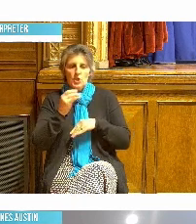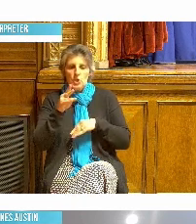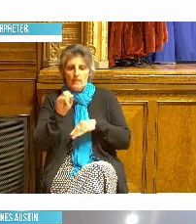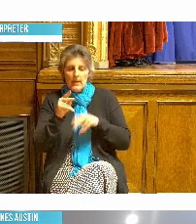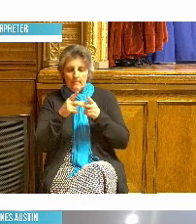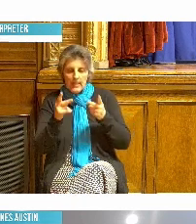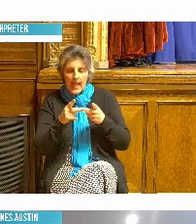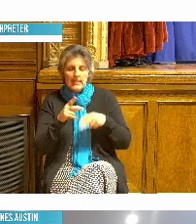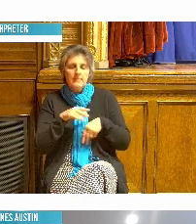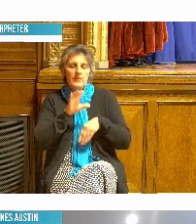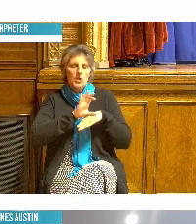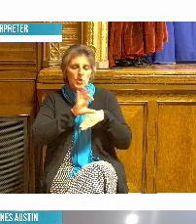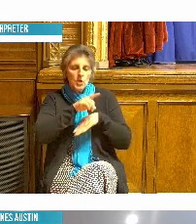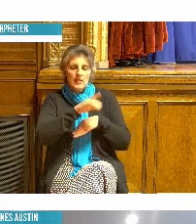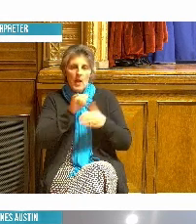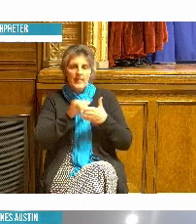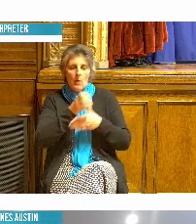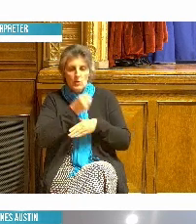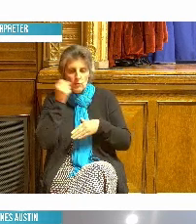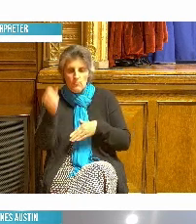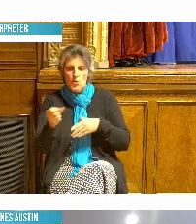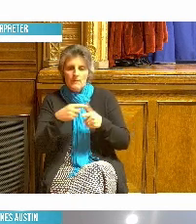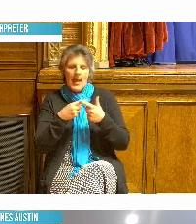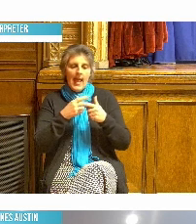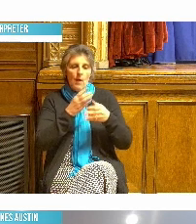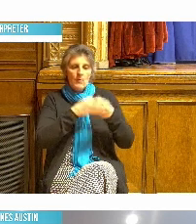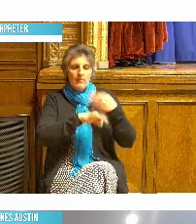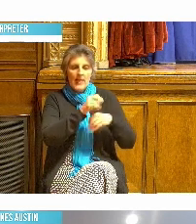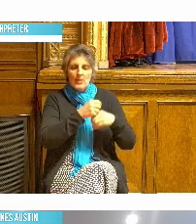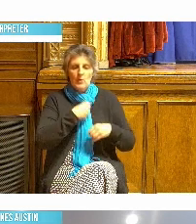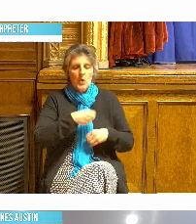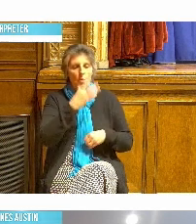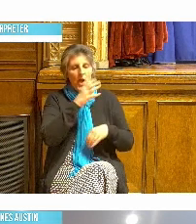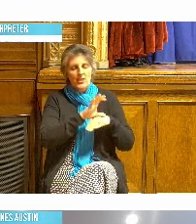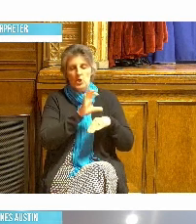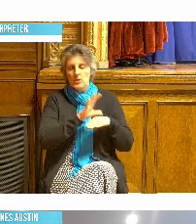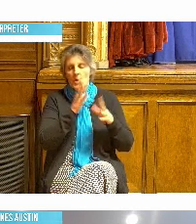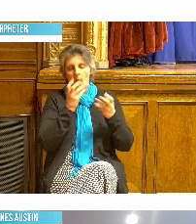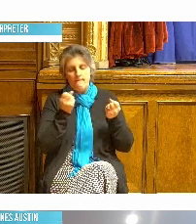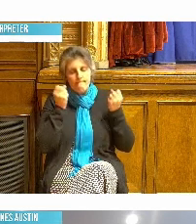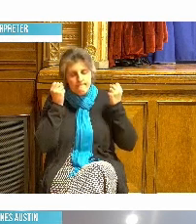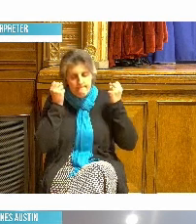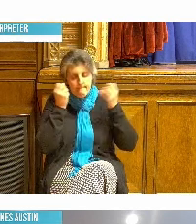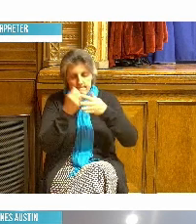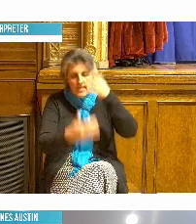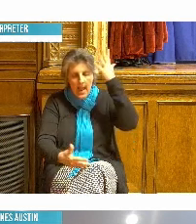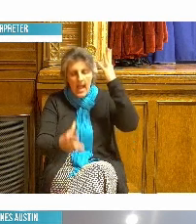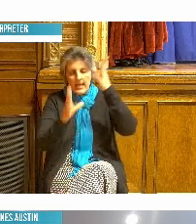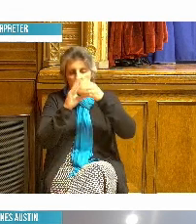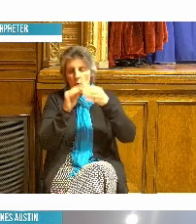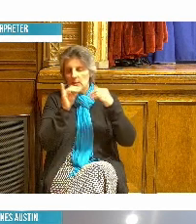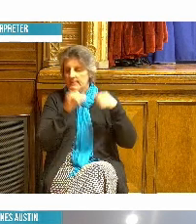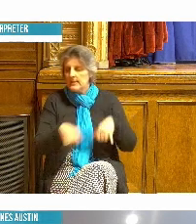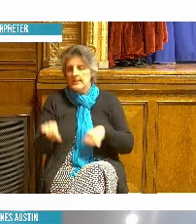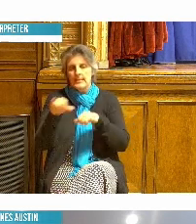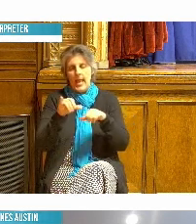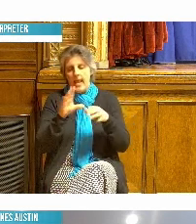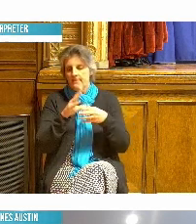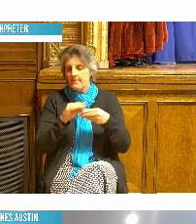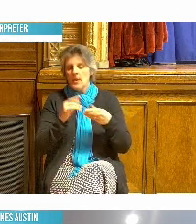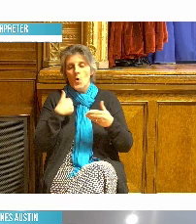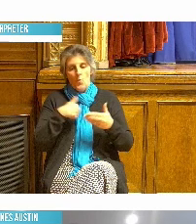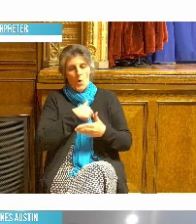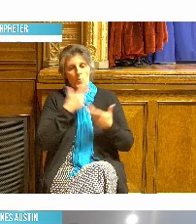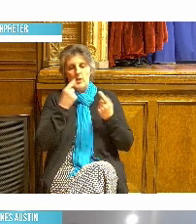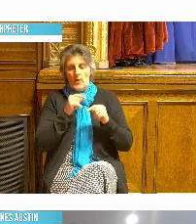AME church there, that was removed and replaced with a white church. I mean, there are stories after stories of this same thing. What we try to